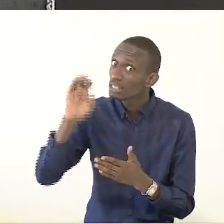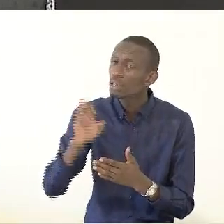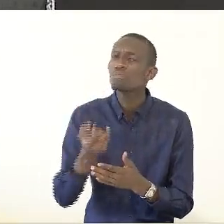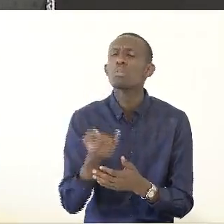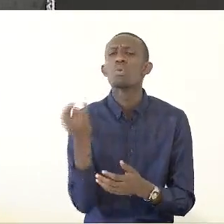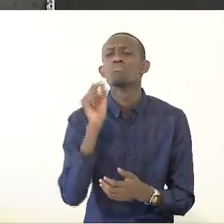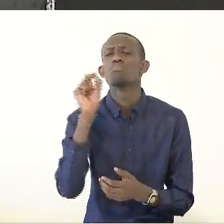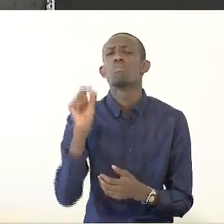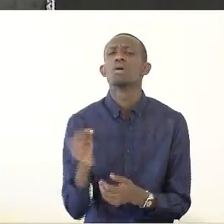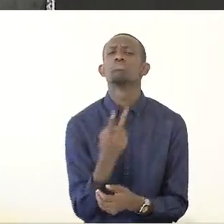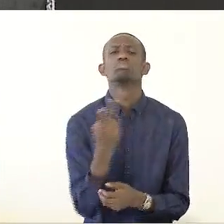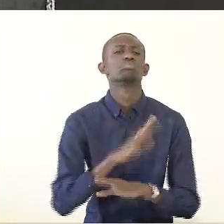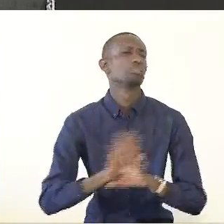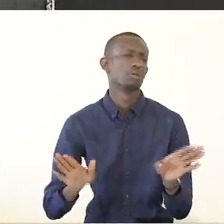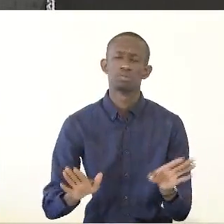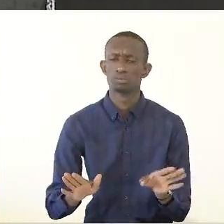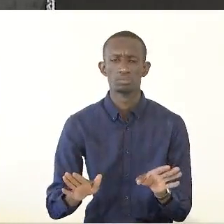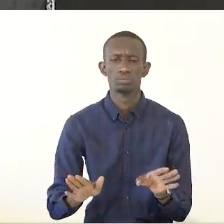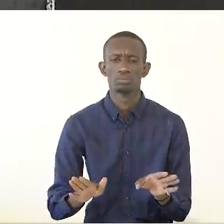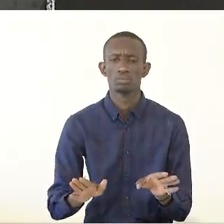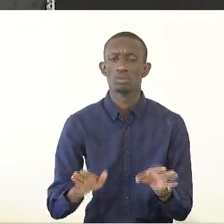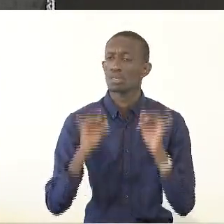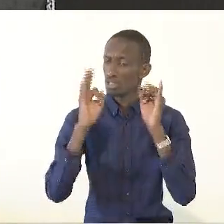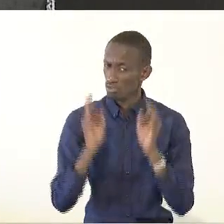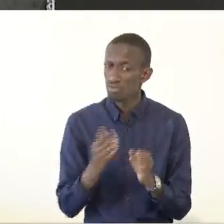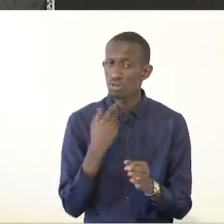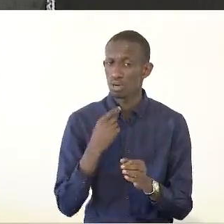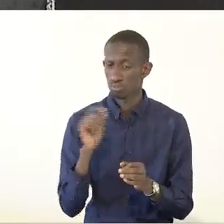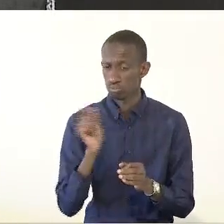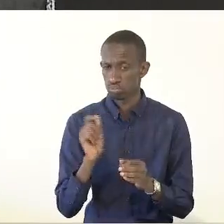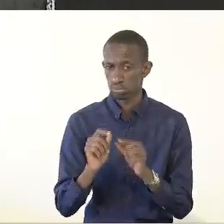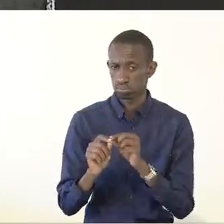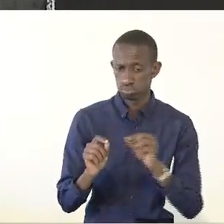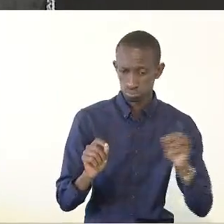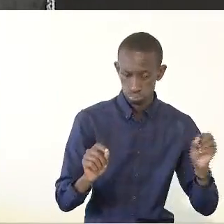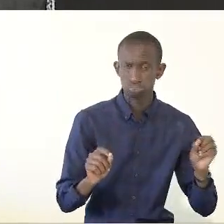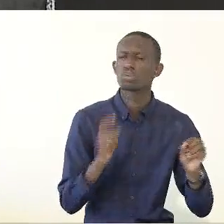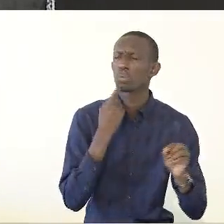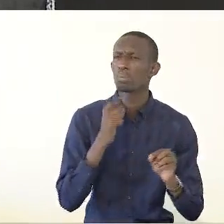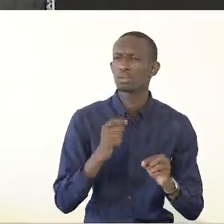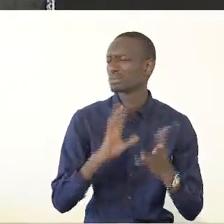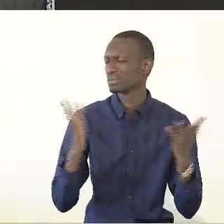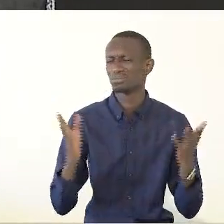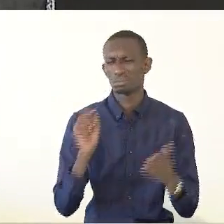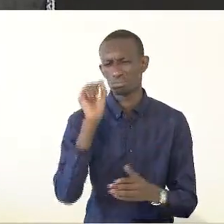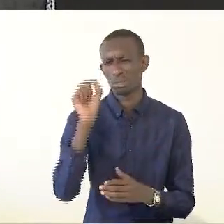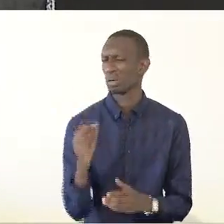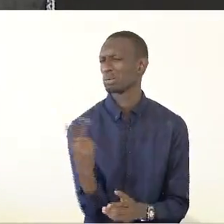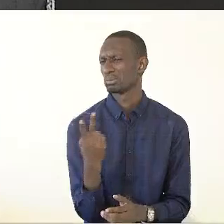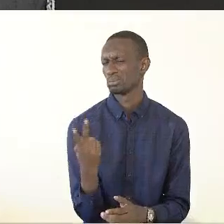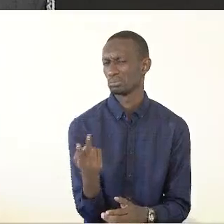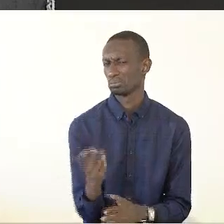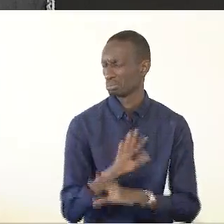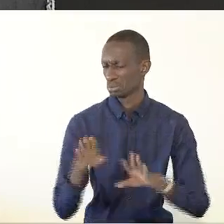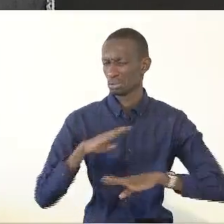line. If I want to draw a line, I will be in need of only 2 points. But this is a different case for quadratic equation. You